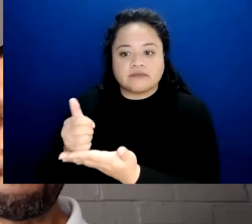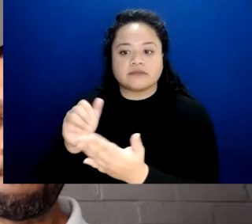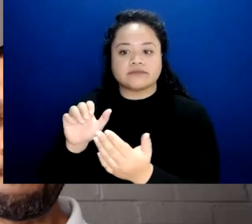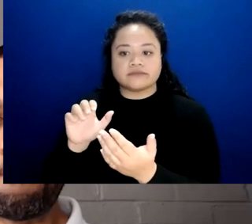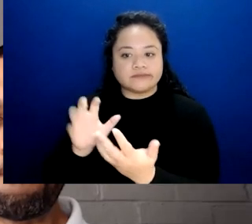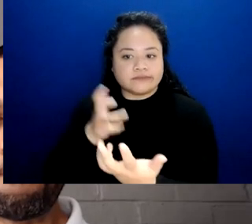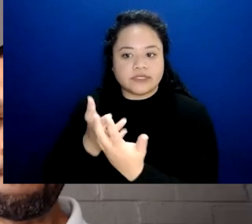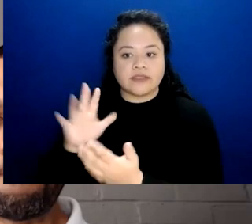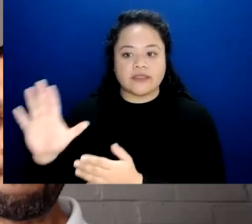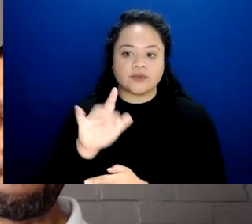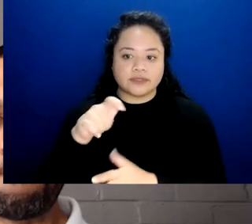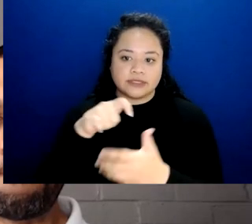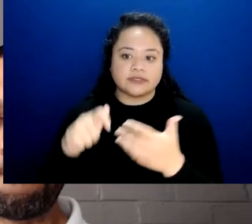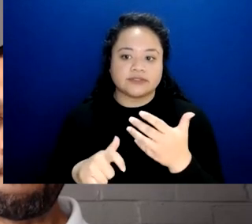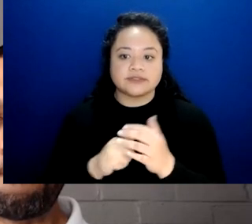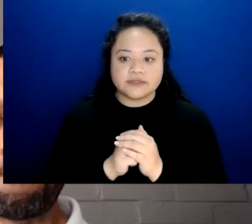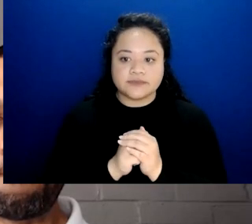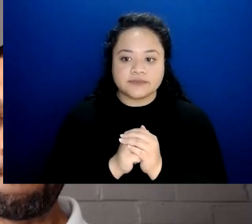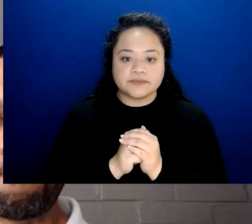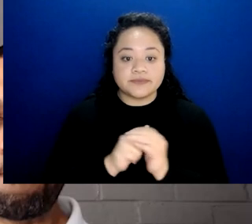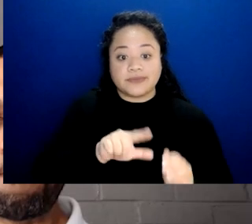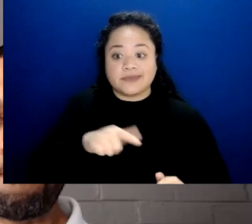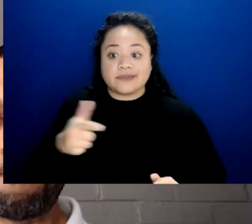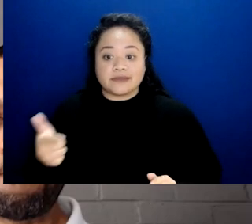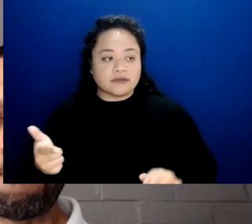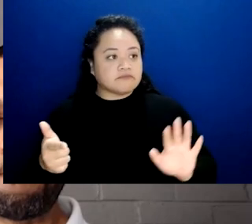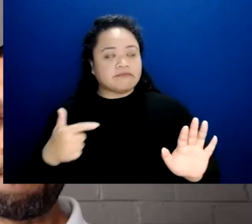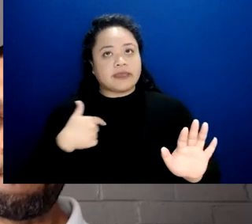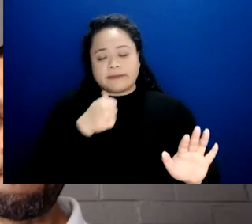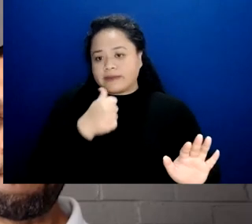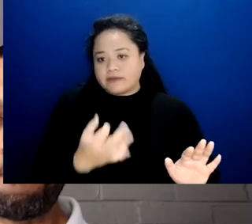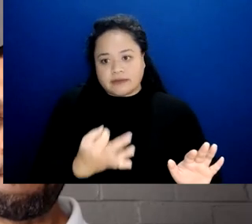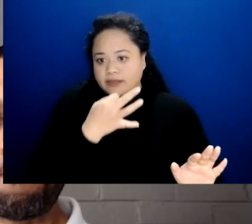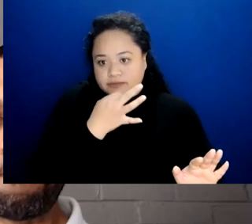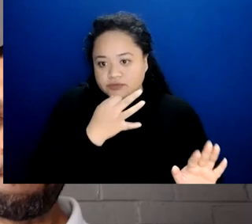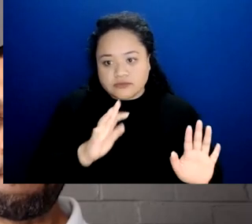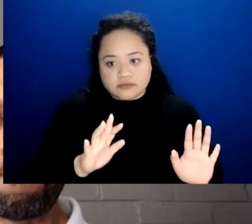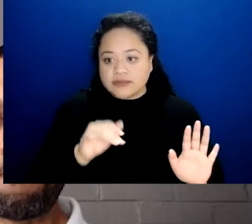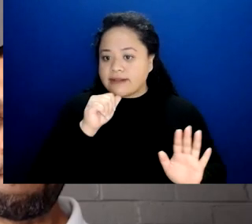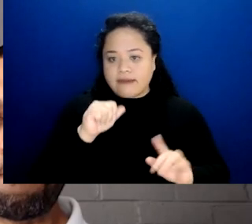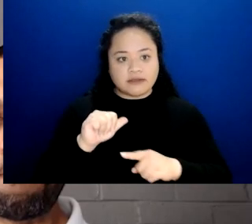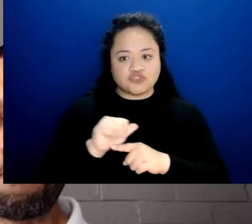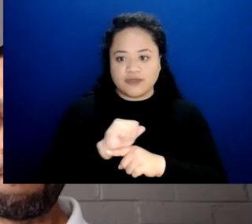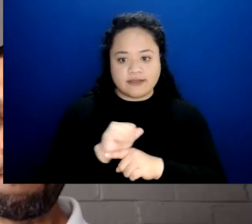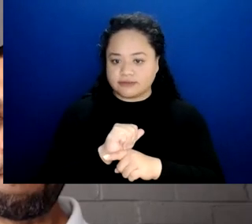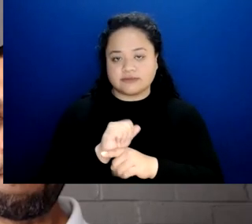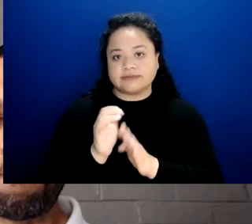I'm not an expert in, you know, I'm not a trained counselor, for example. I don't run a